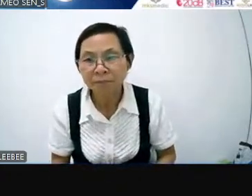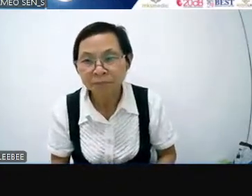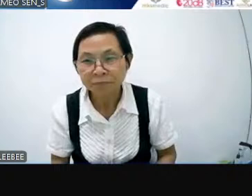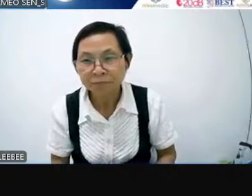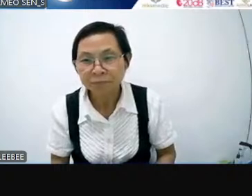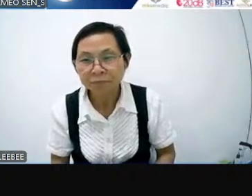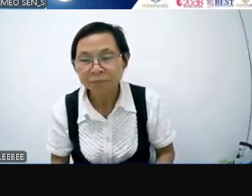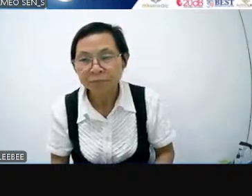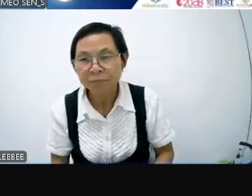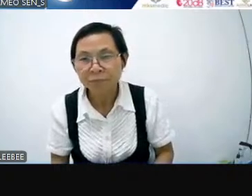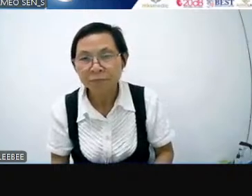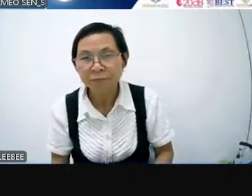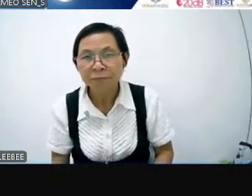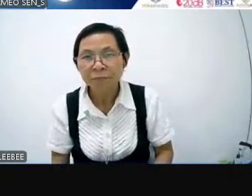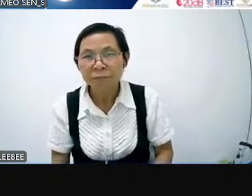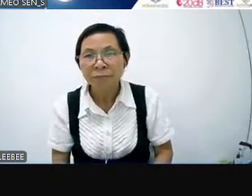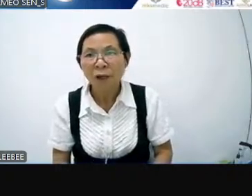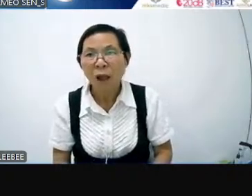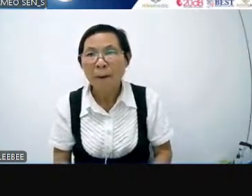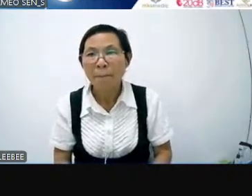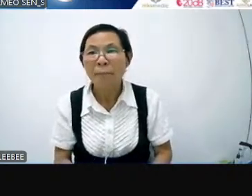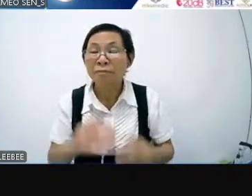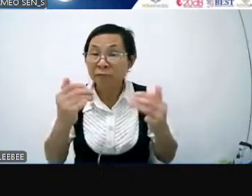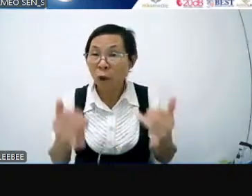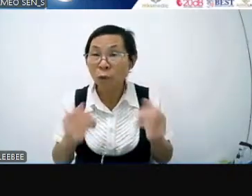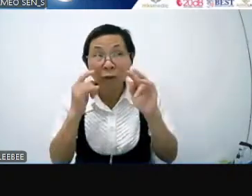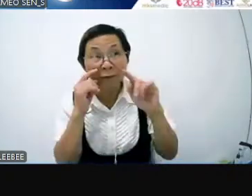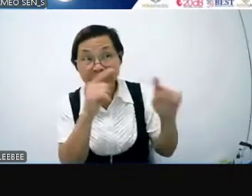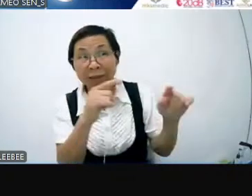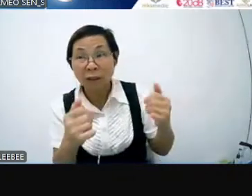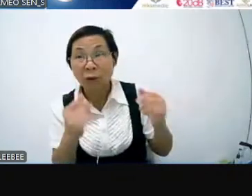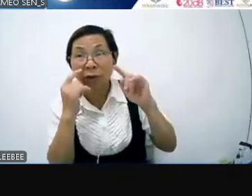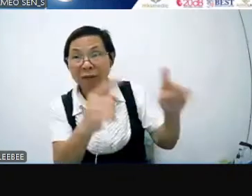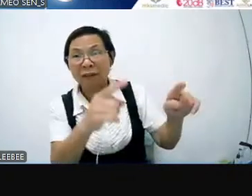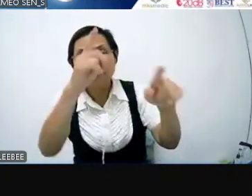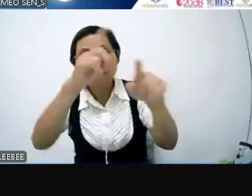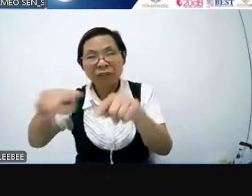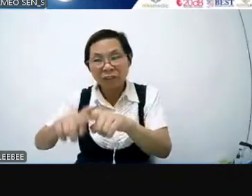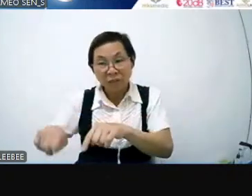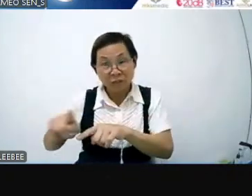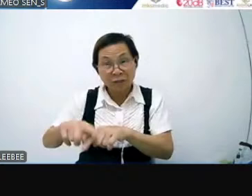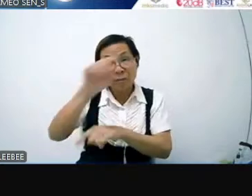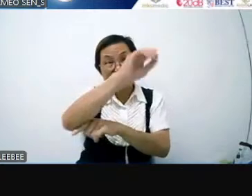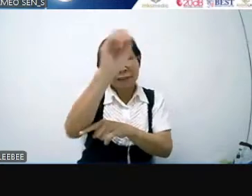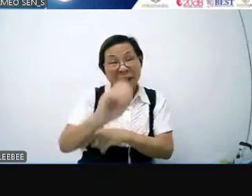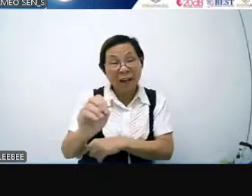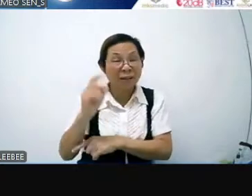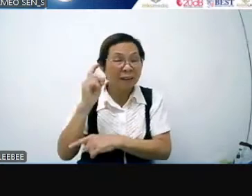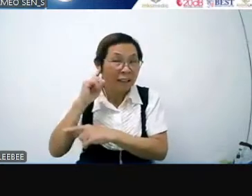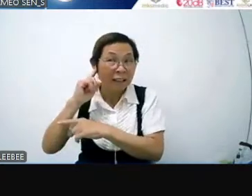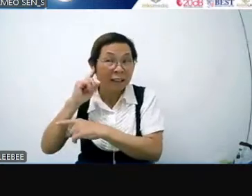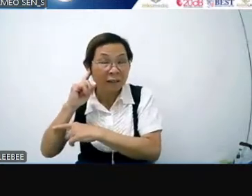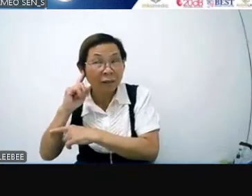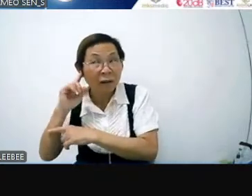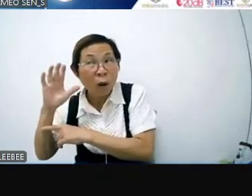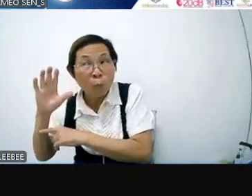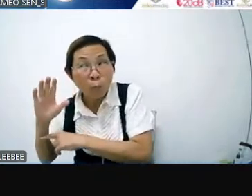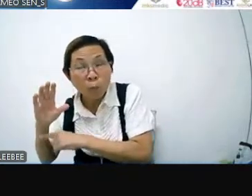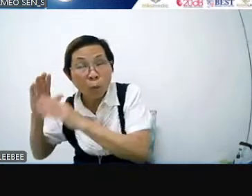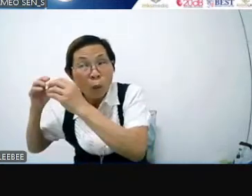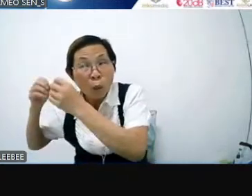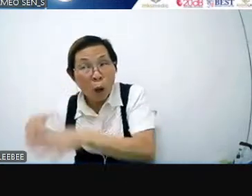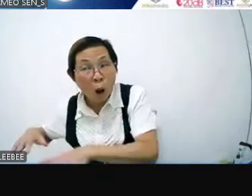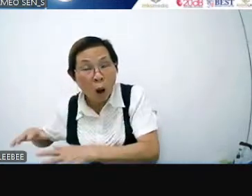Okay. So now you can see different degree of hearing loss can give rise to different